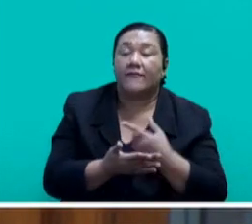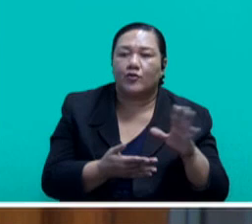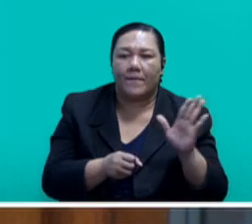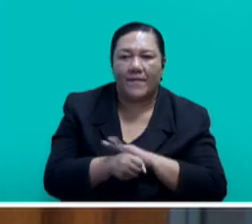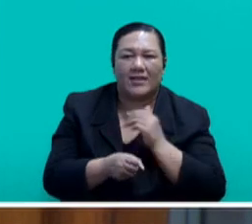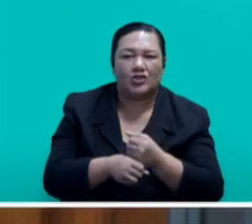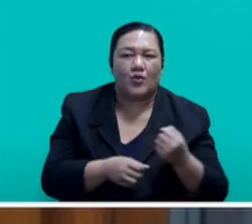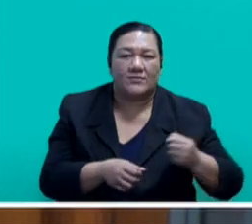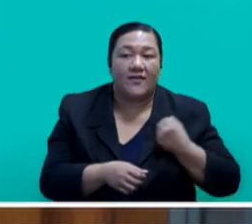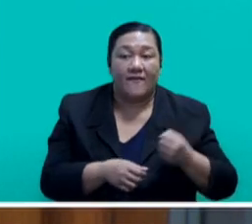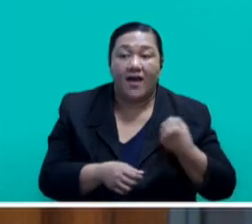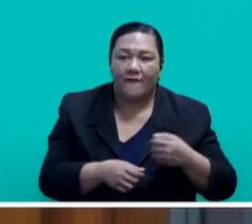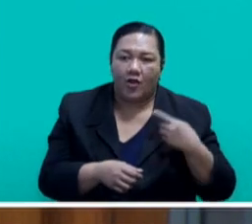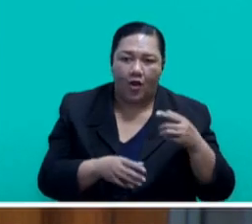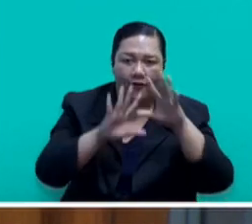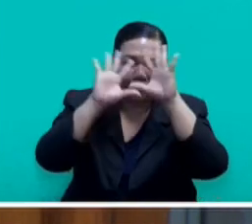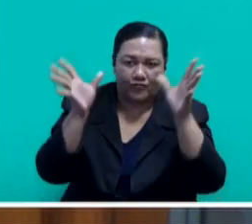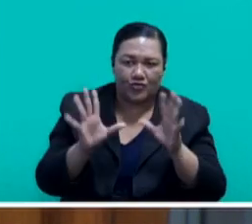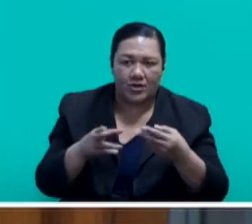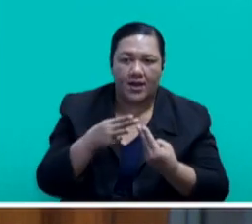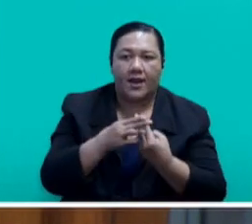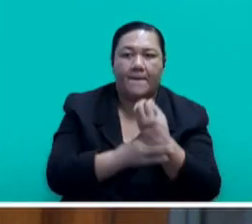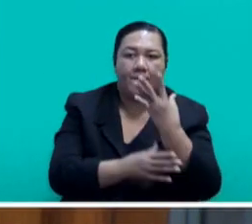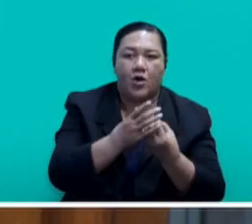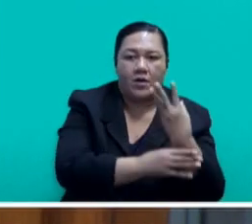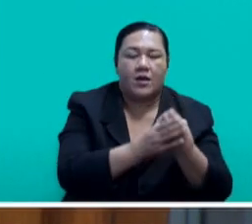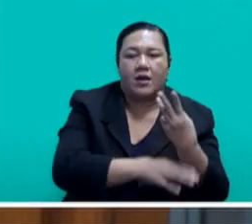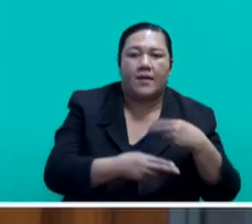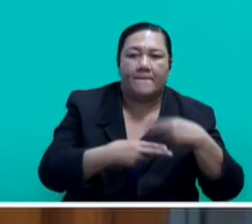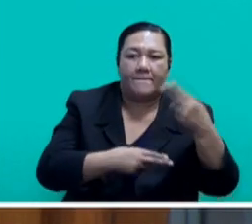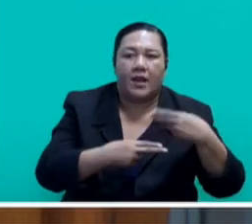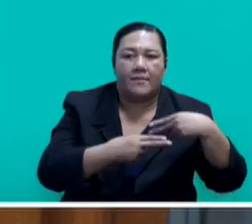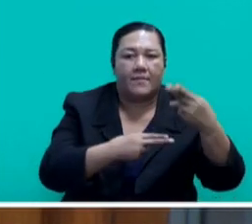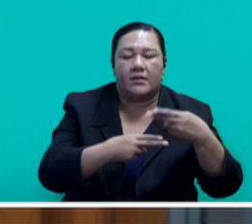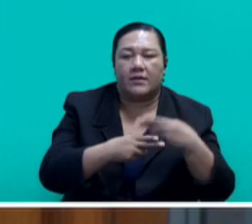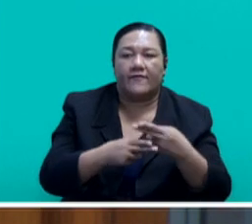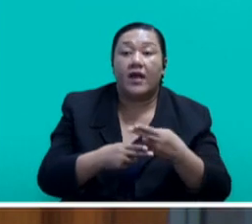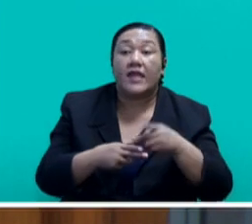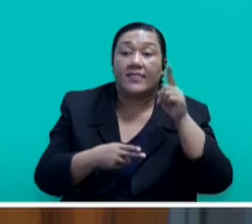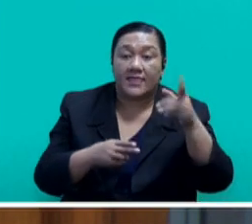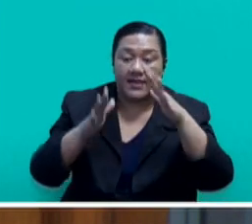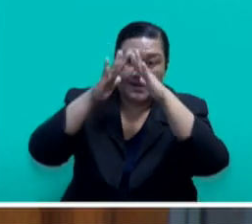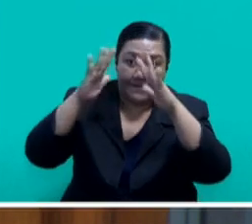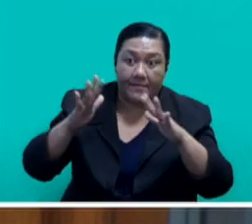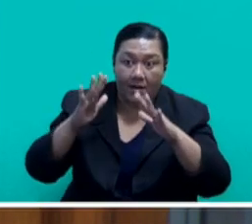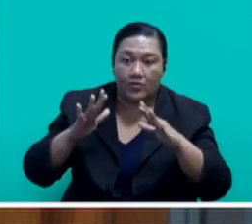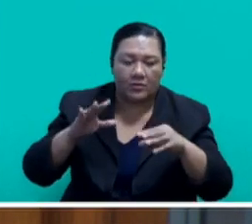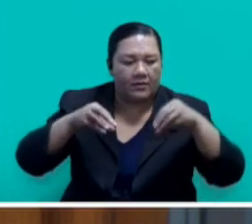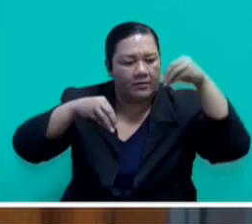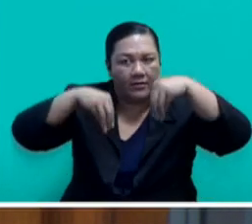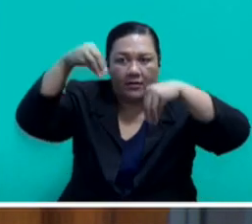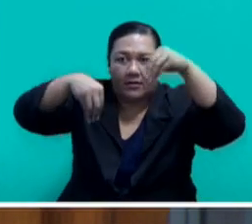survival rates of trees planted. This will be done through extensive monitoring, undertaking beat